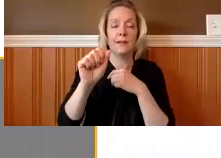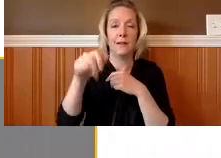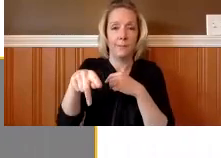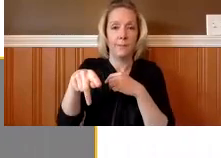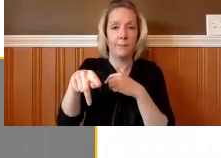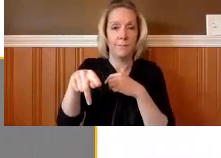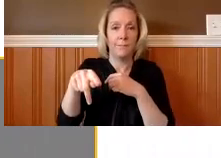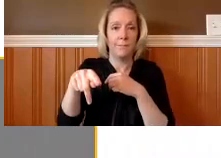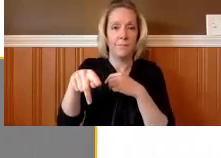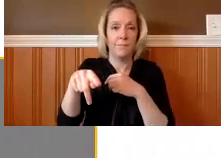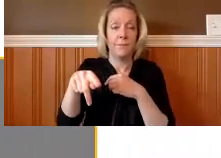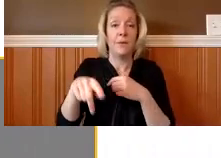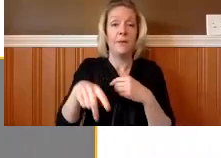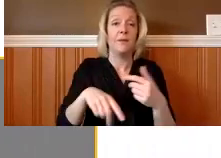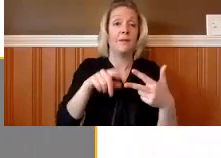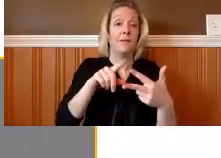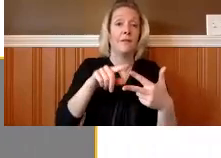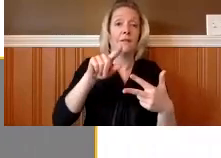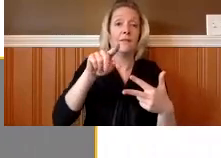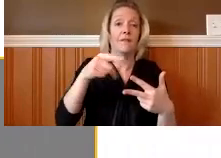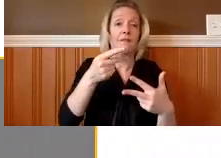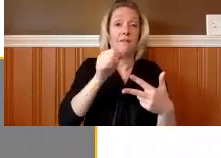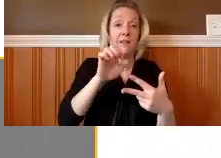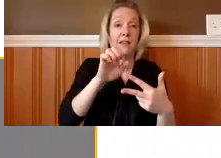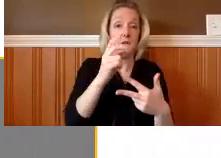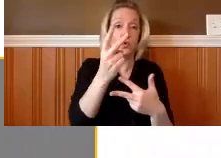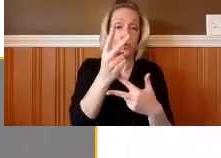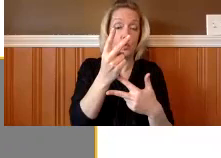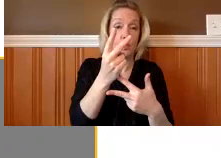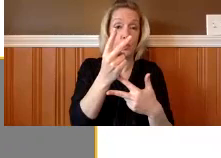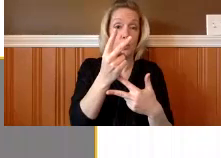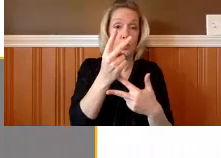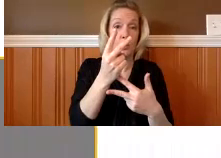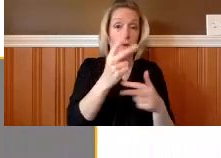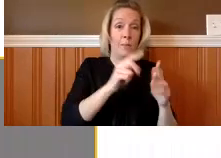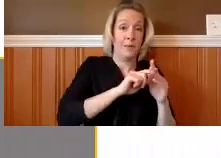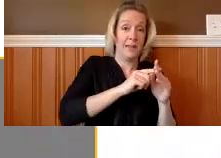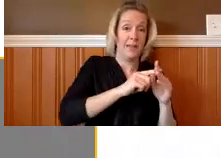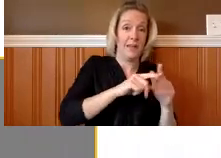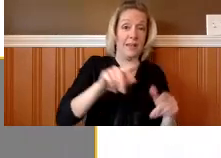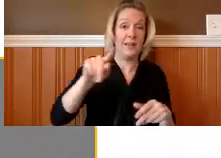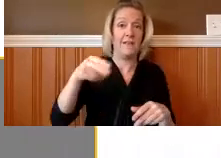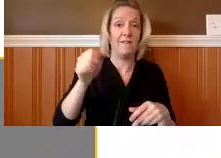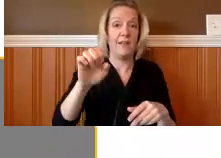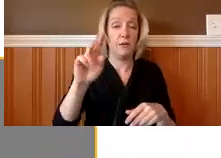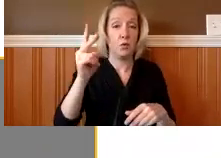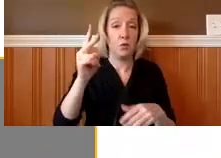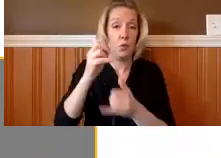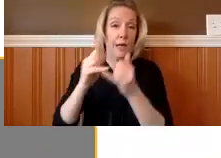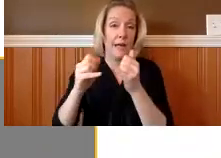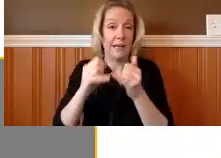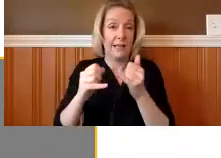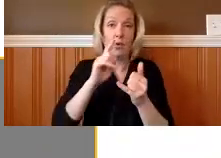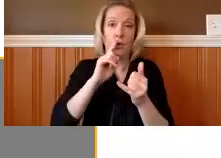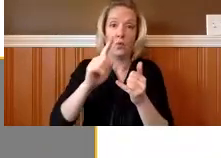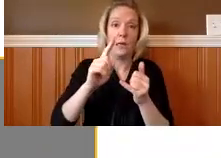kids in the bottom of phase 2 can do and what our kids at the top of phase 2 can do. It's this Grand Canyon type of thing if